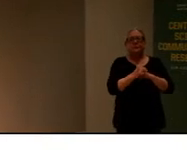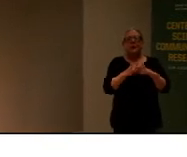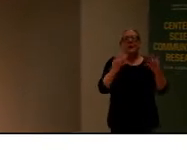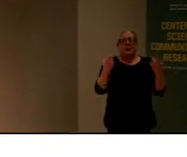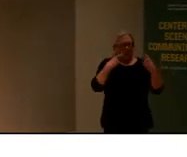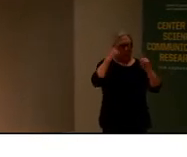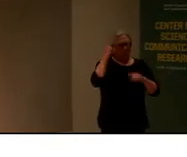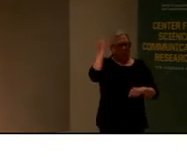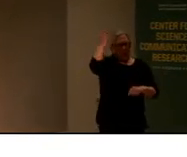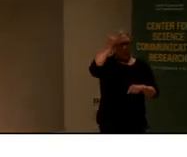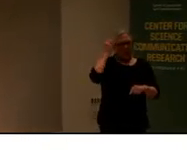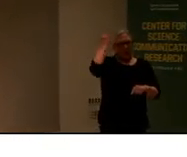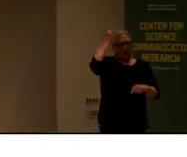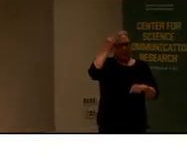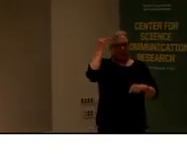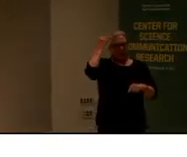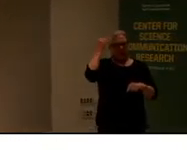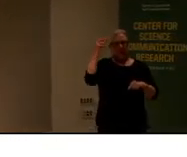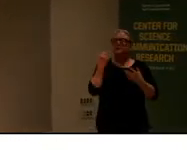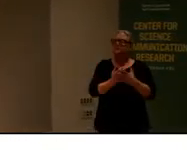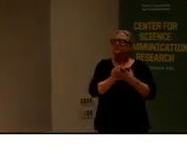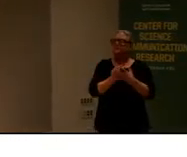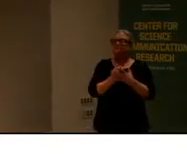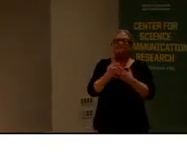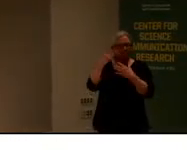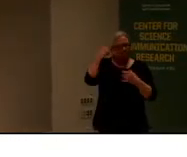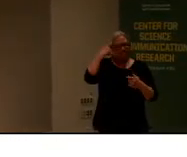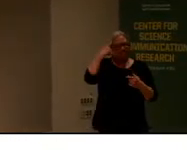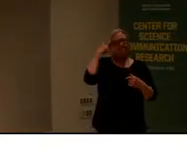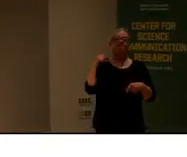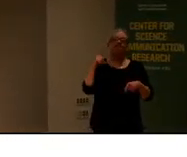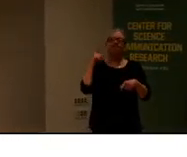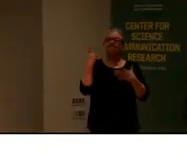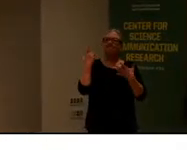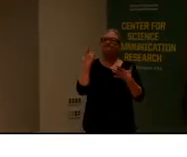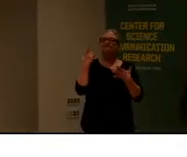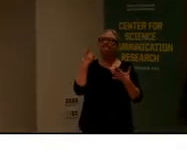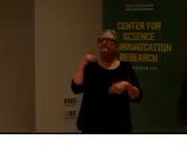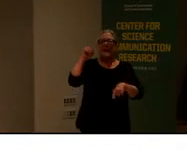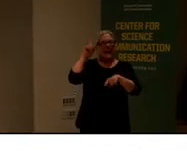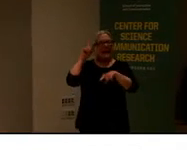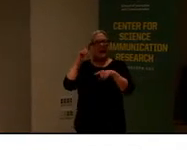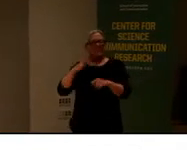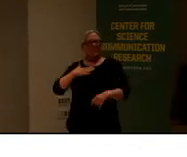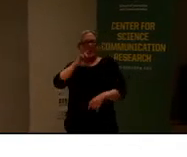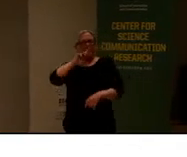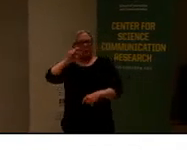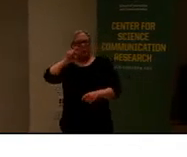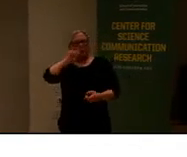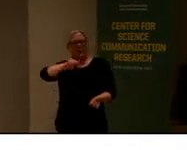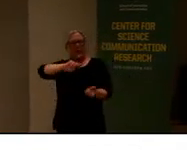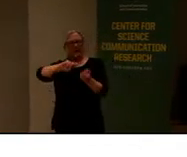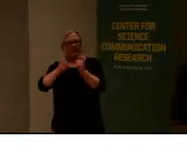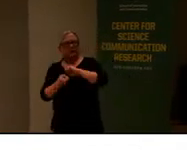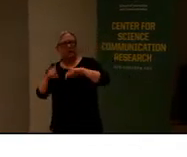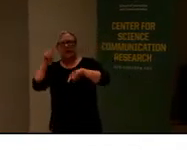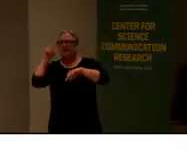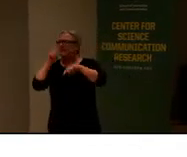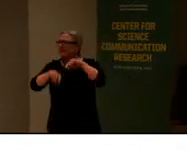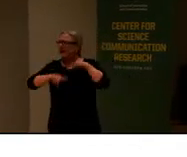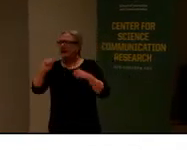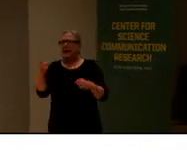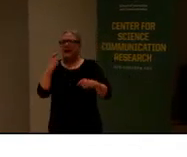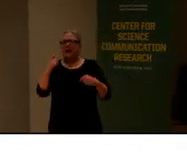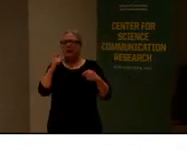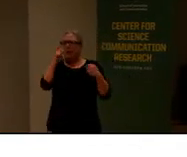I also had to acknowledge that my prescriptions had to be different. I couldn't just write for nebulizers, steroid treatments. Again,